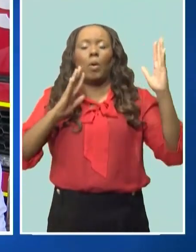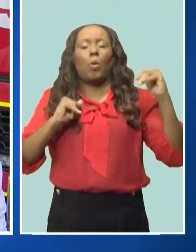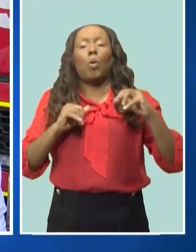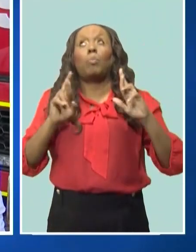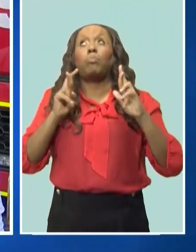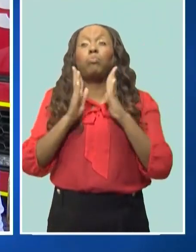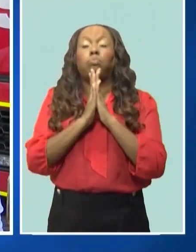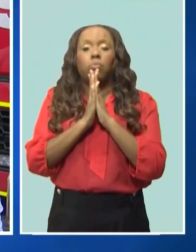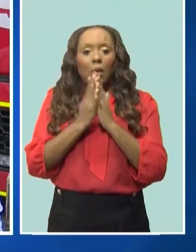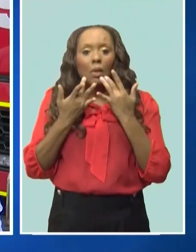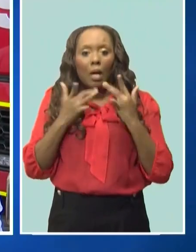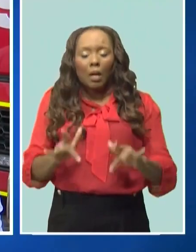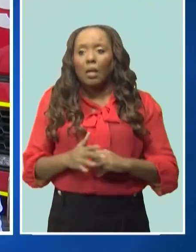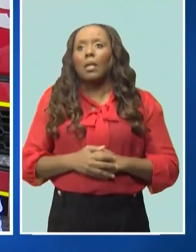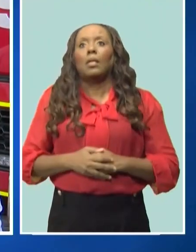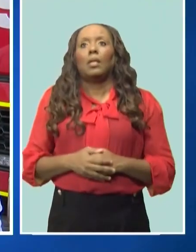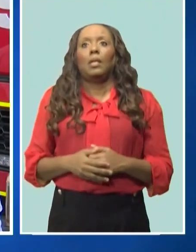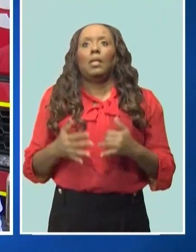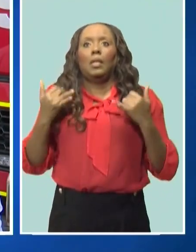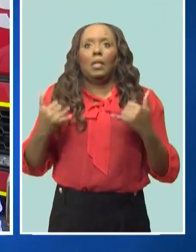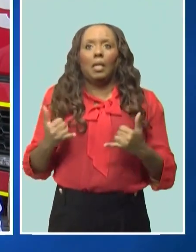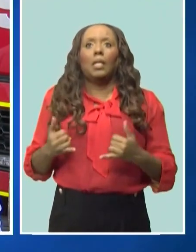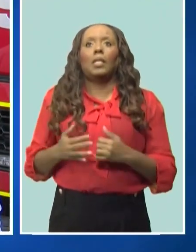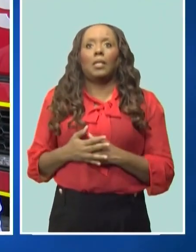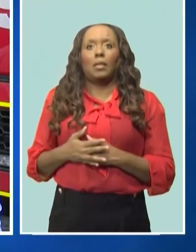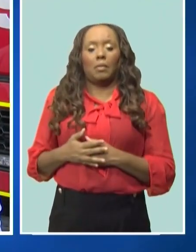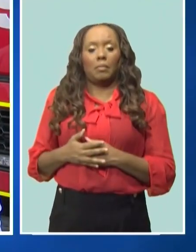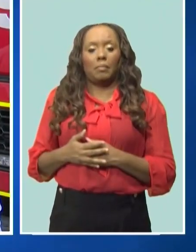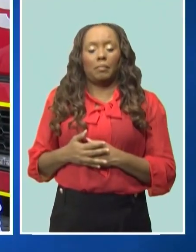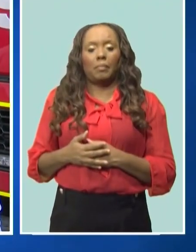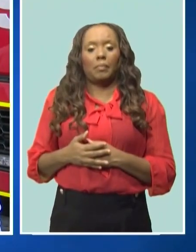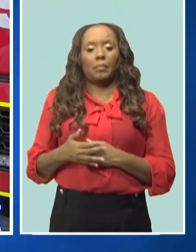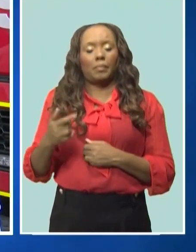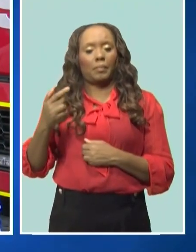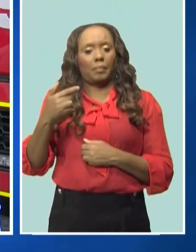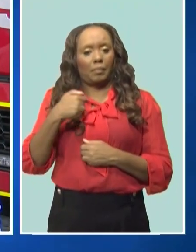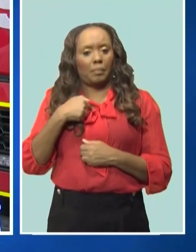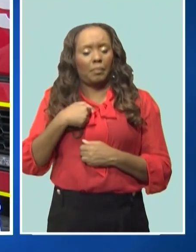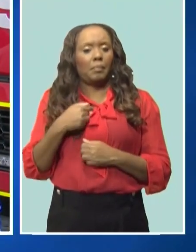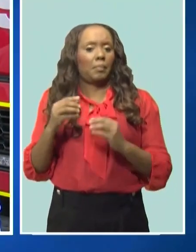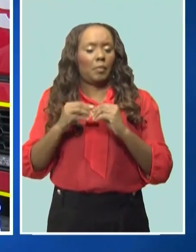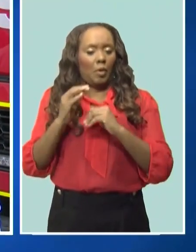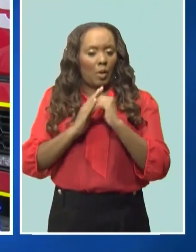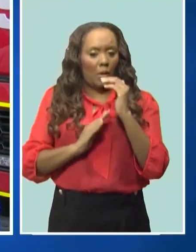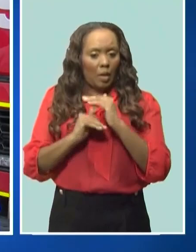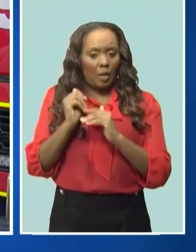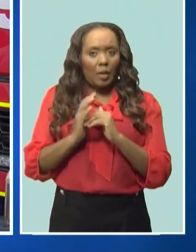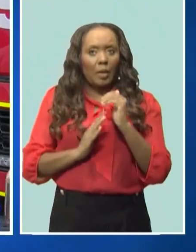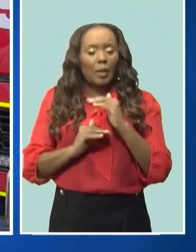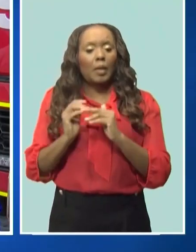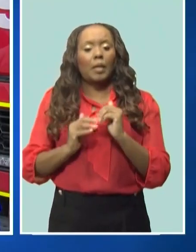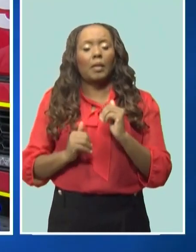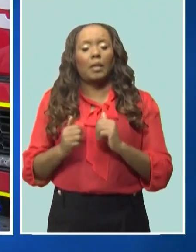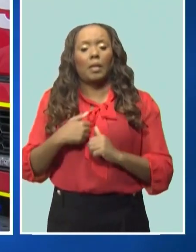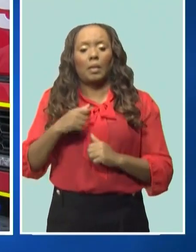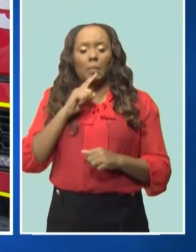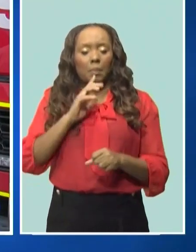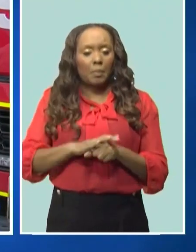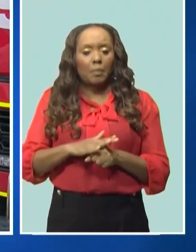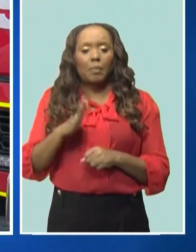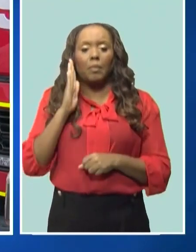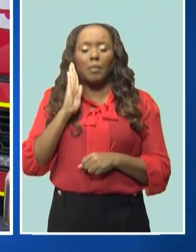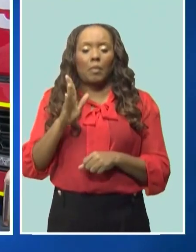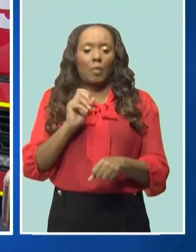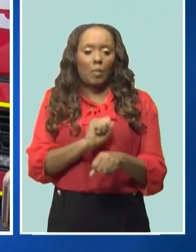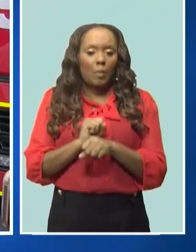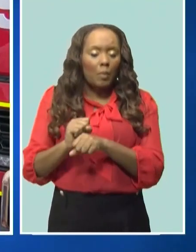I'm glad that we have these now to be pressed into action immediately. It makes me a little bit more comfortable. And I can assure the public of Barbados we're working to get to